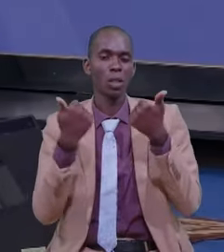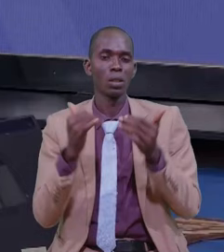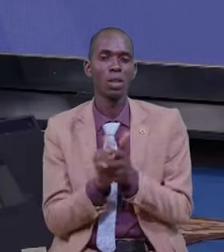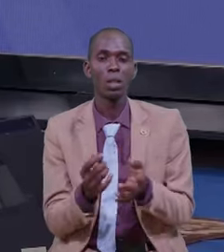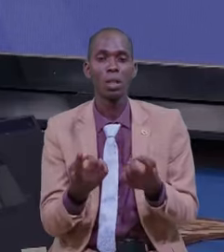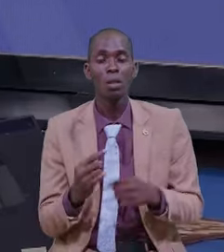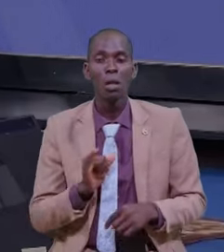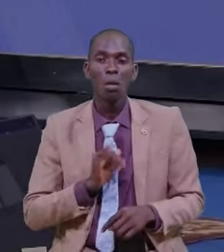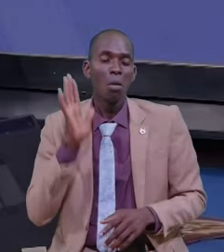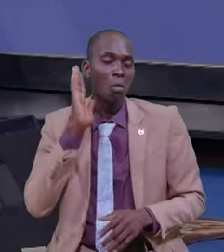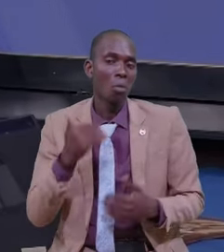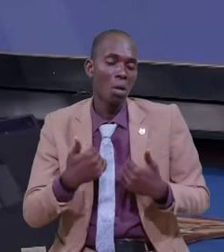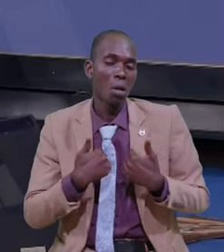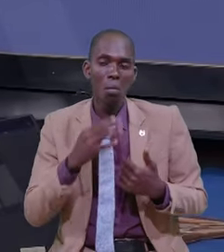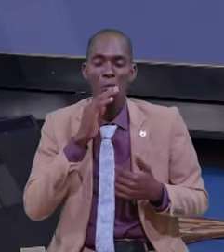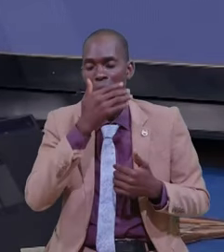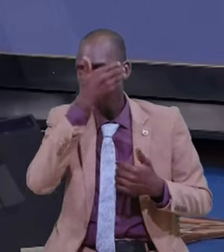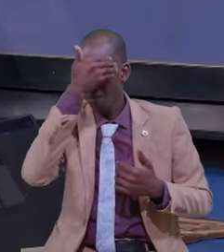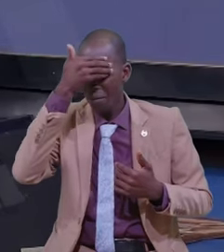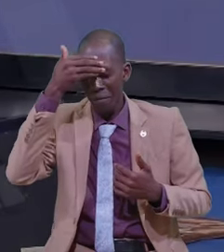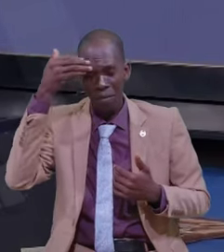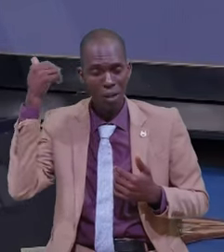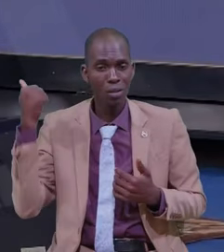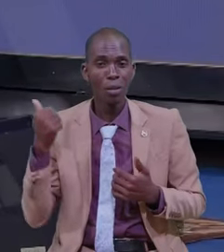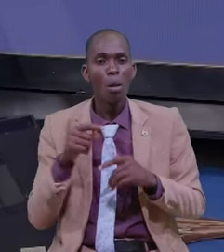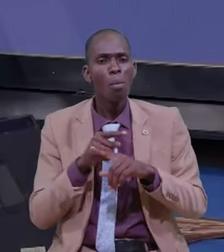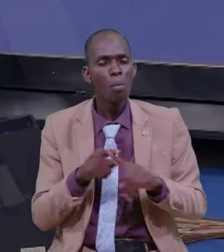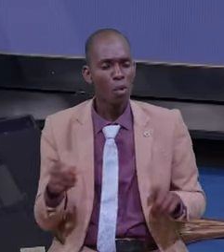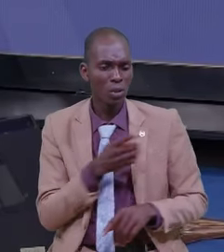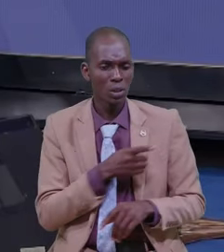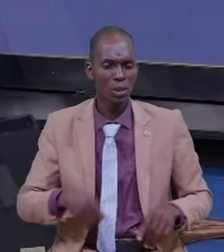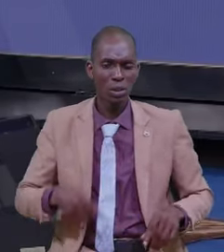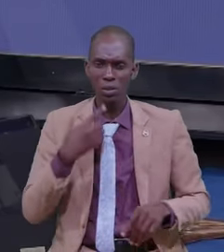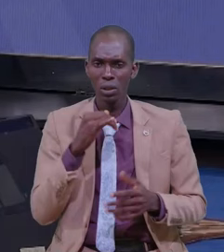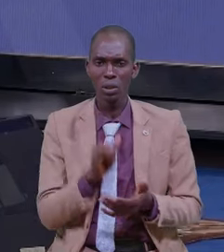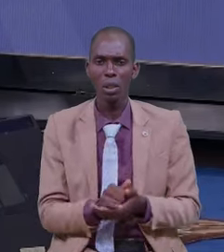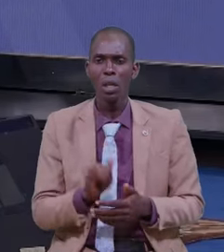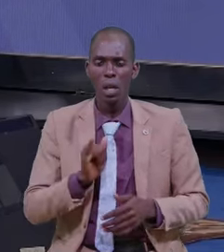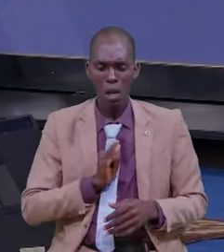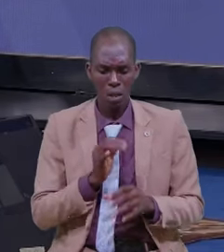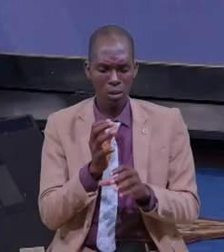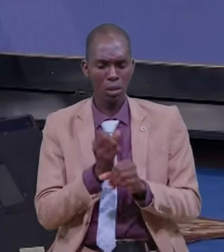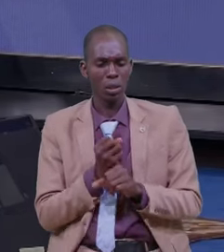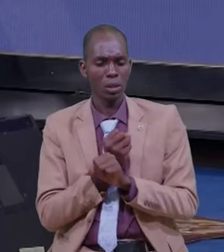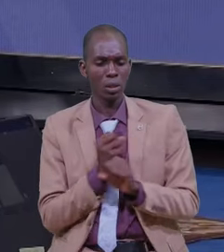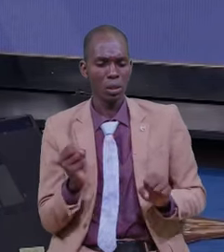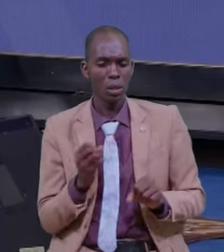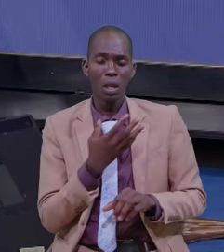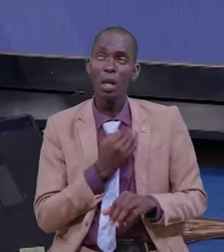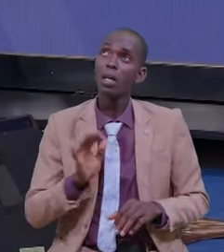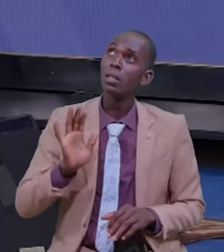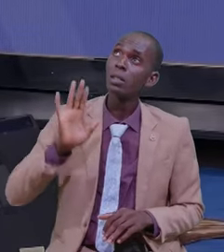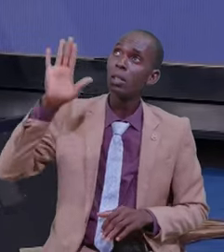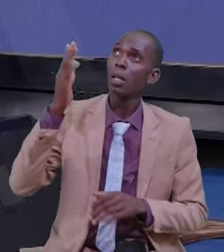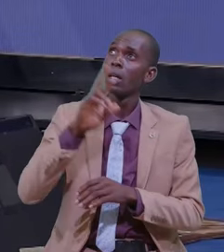been forgotten. But he said, I got saved, and then your right hand is holding